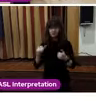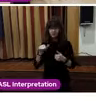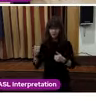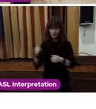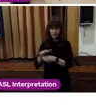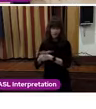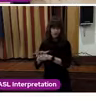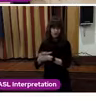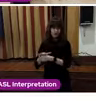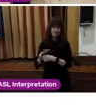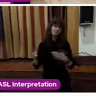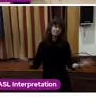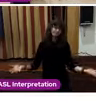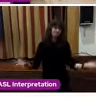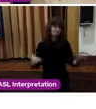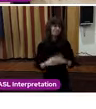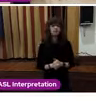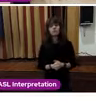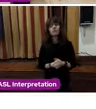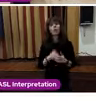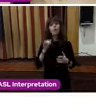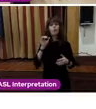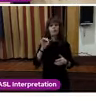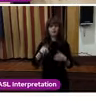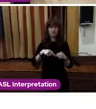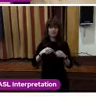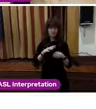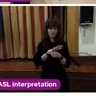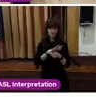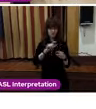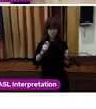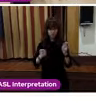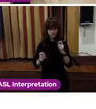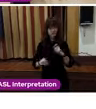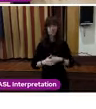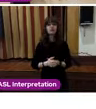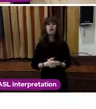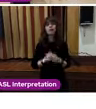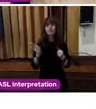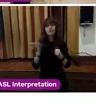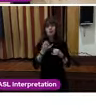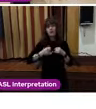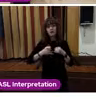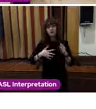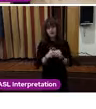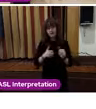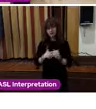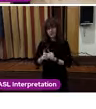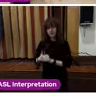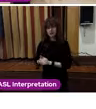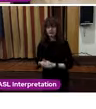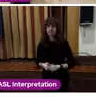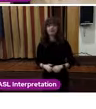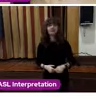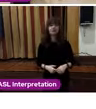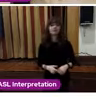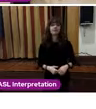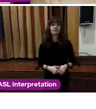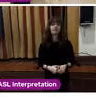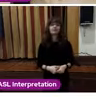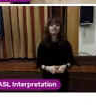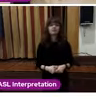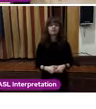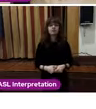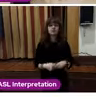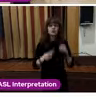that's redistricting. Just a few last updates for you all to know. One of the things that we did, one of